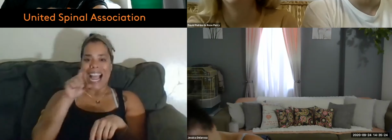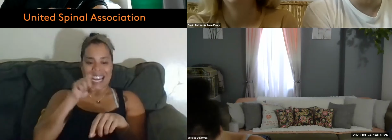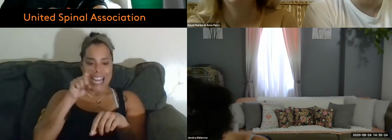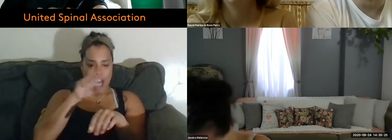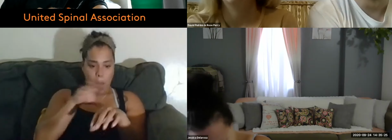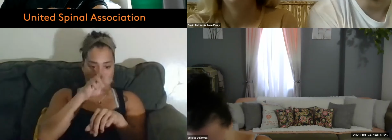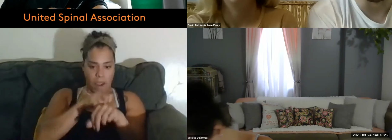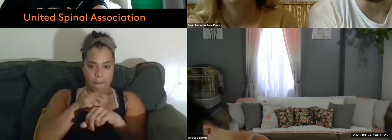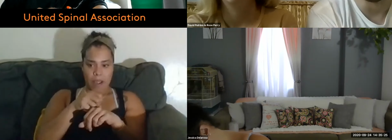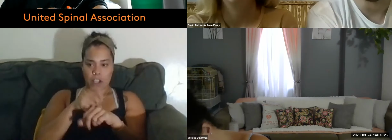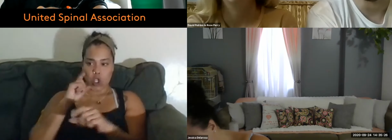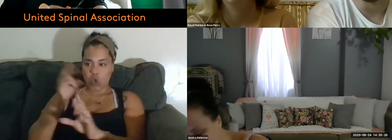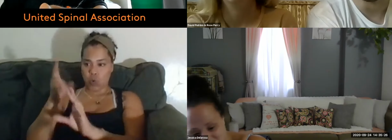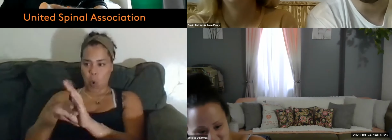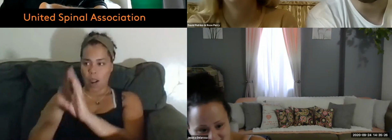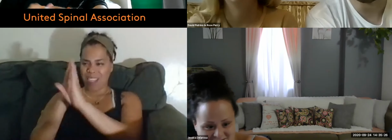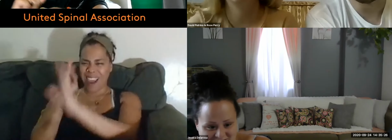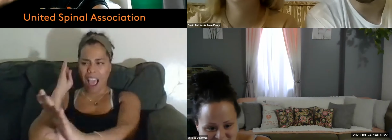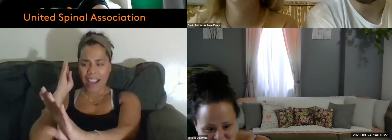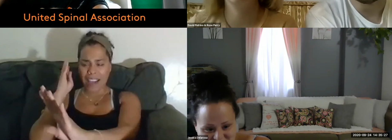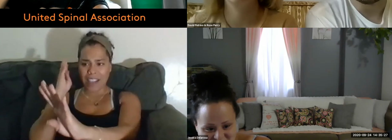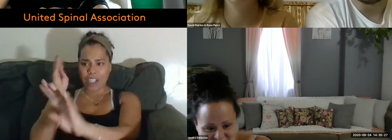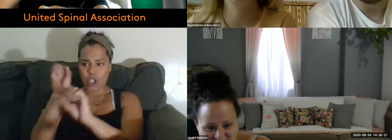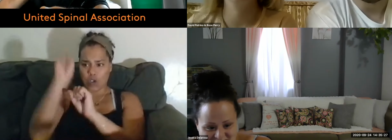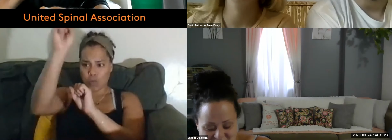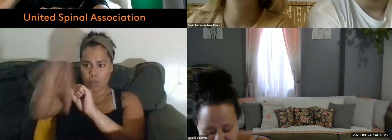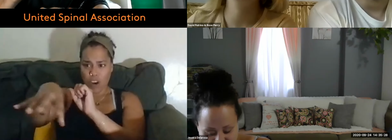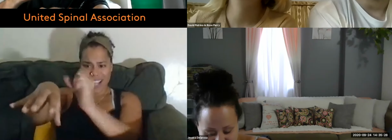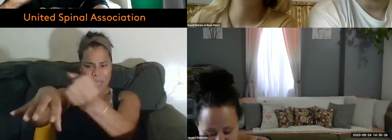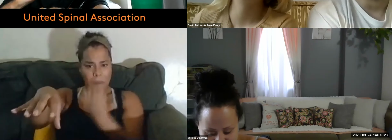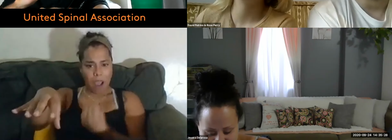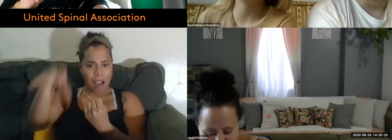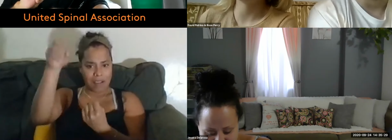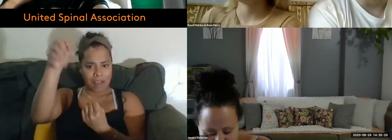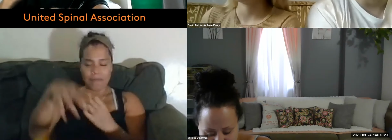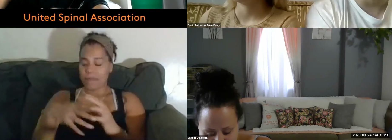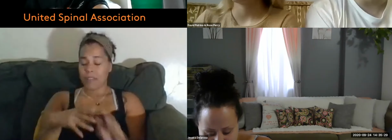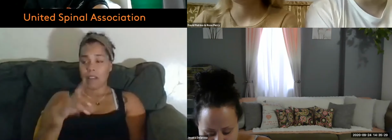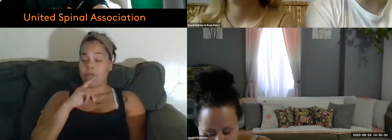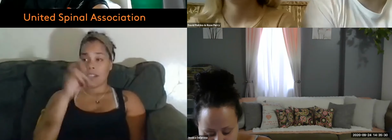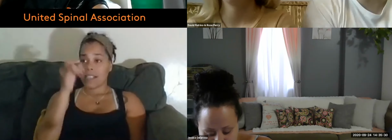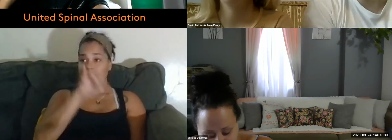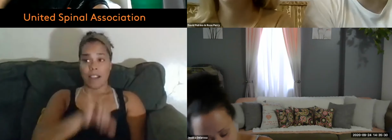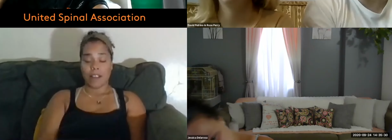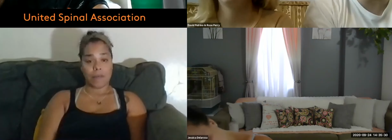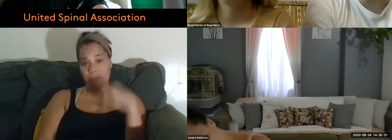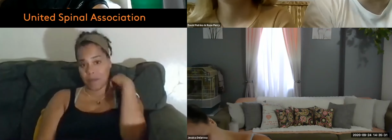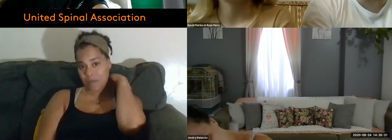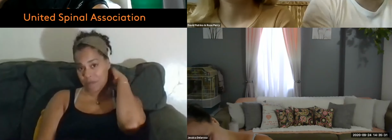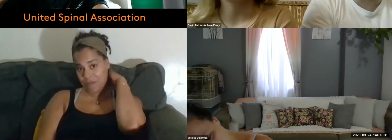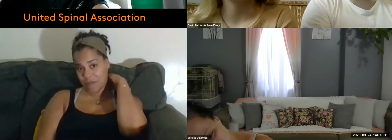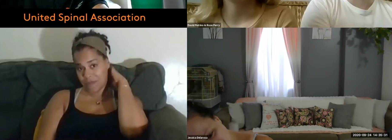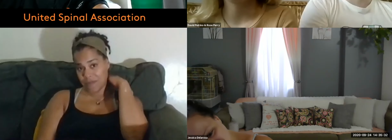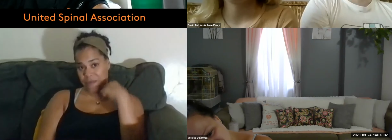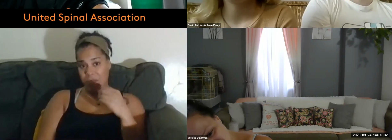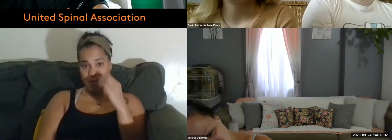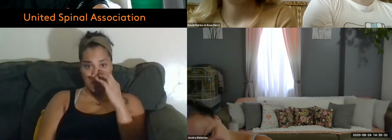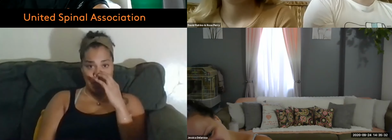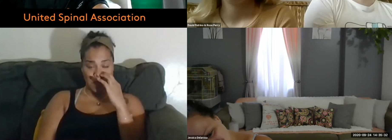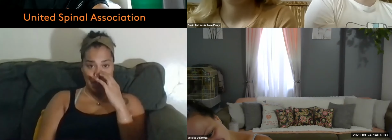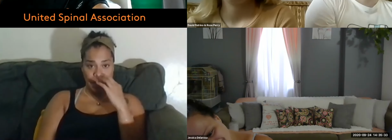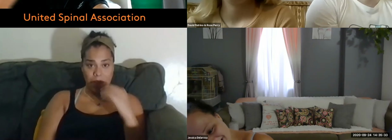sense. Yeah. So they just could have a separate Dropbox where people can say, all right, if you just need paperwork to drop off, just go